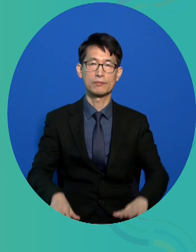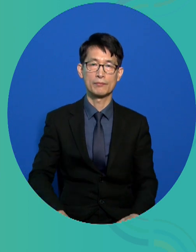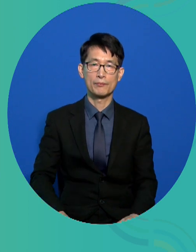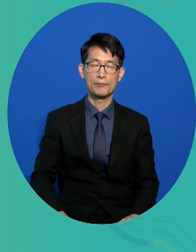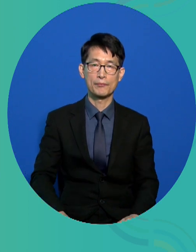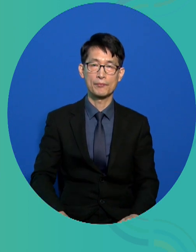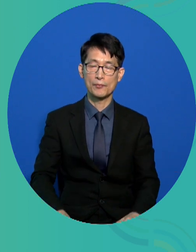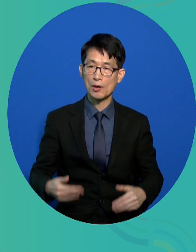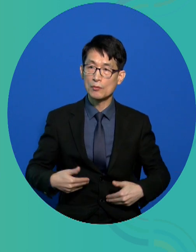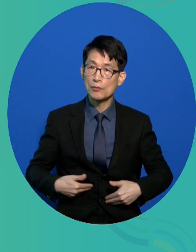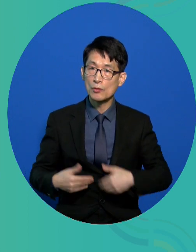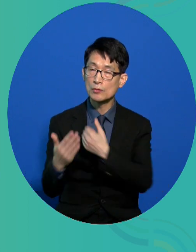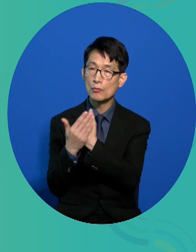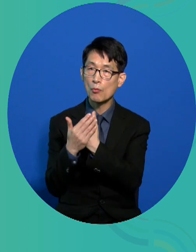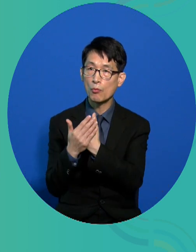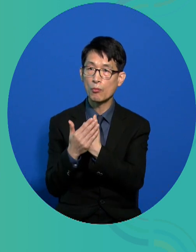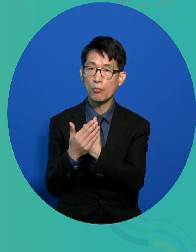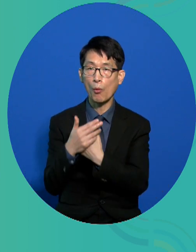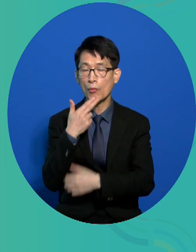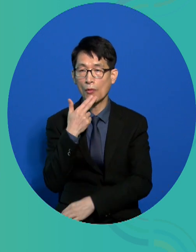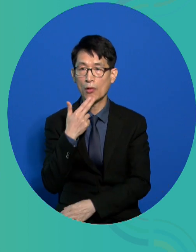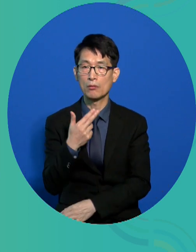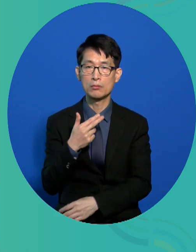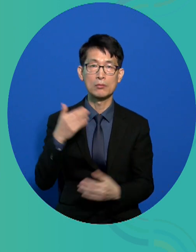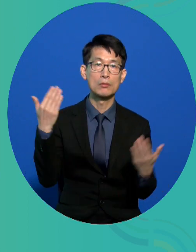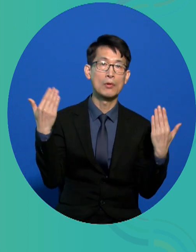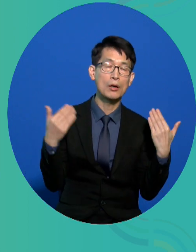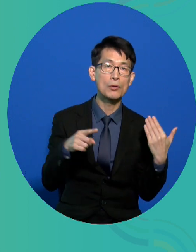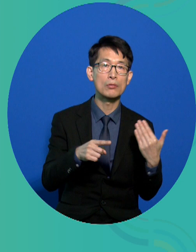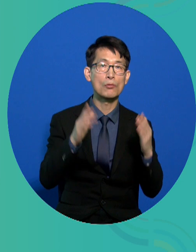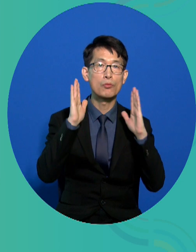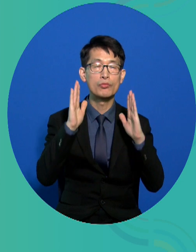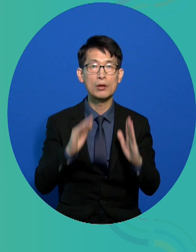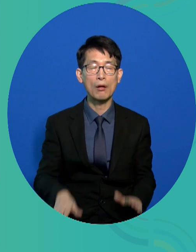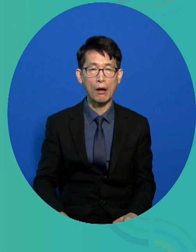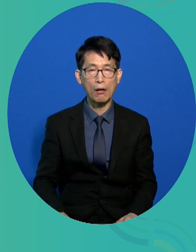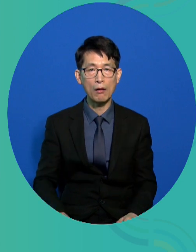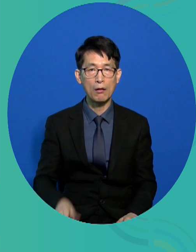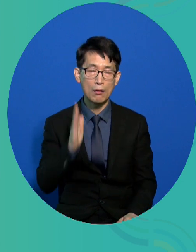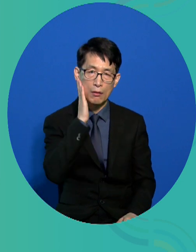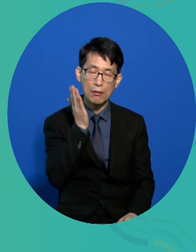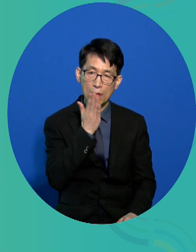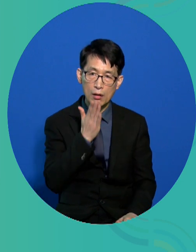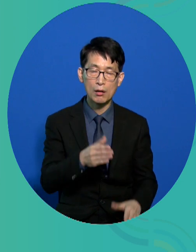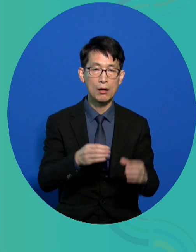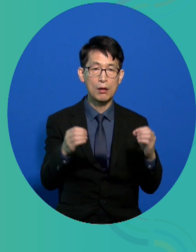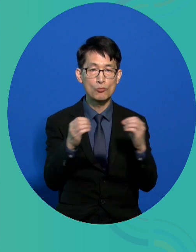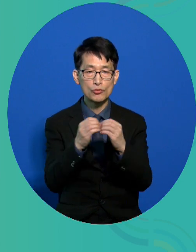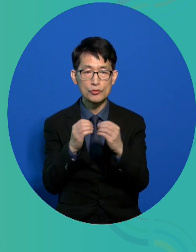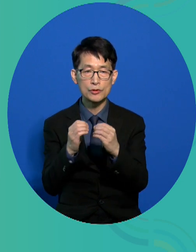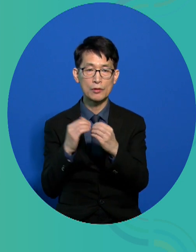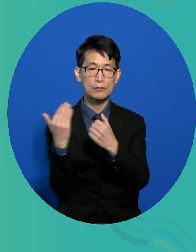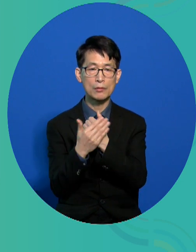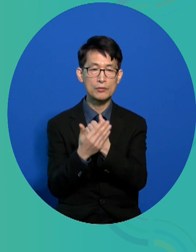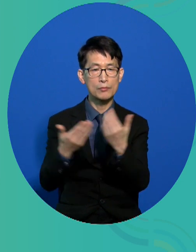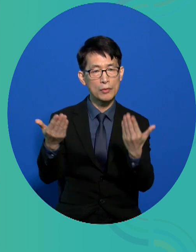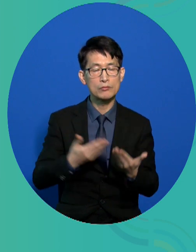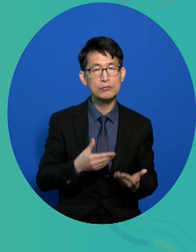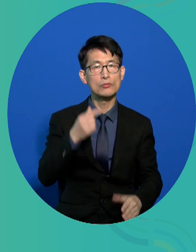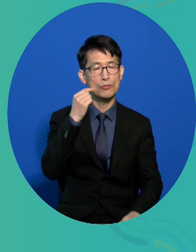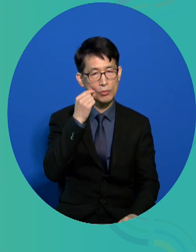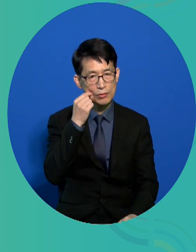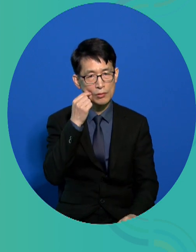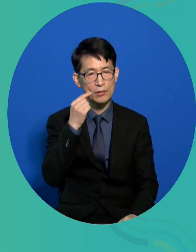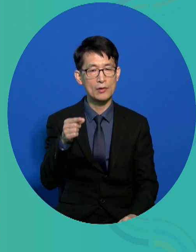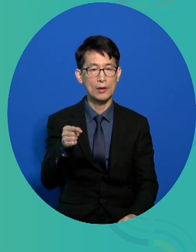access these text translation service. And the students with hearing impairment who have to go to school